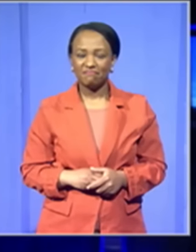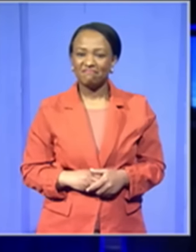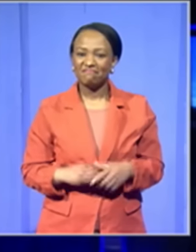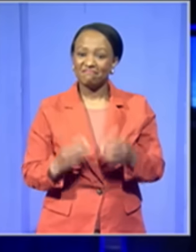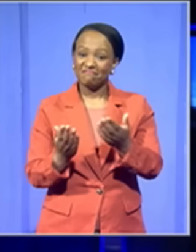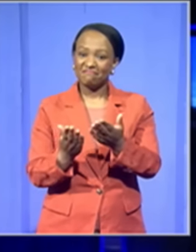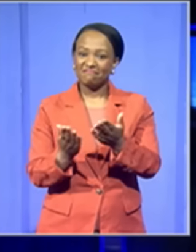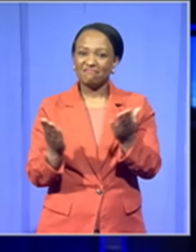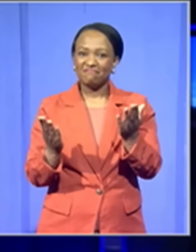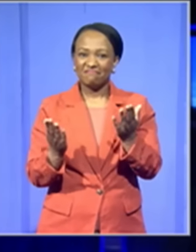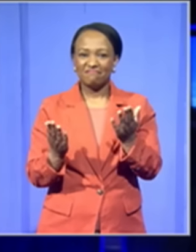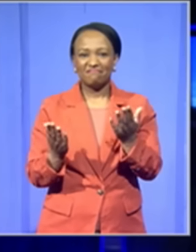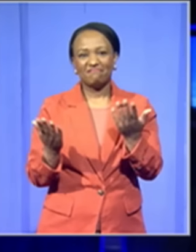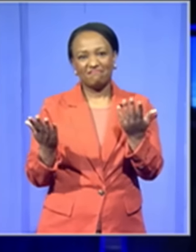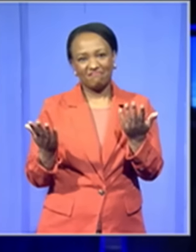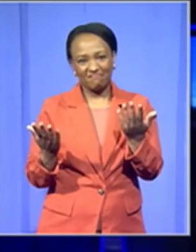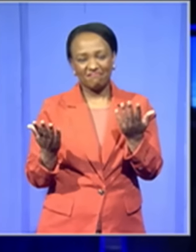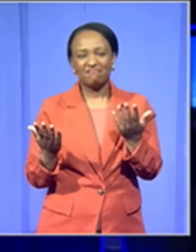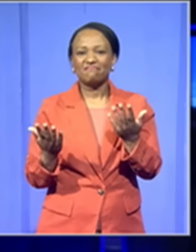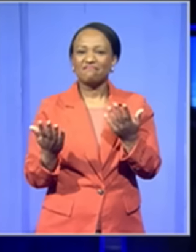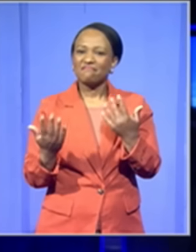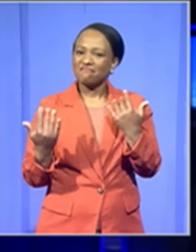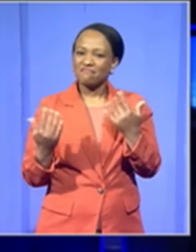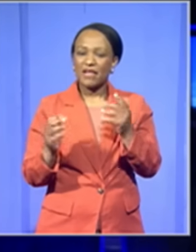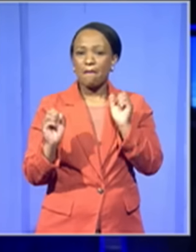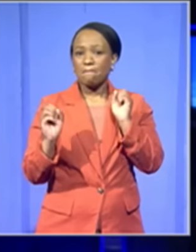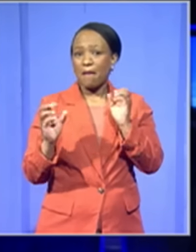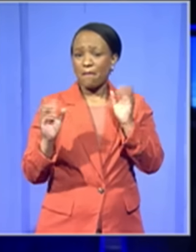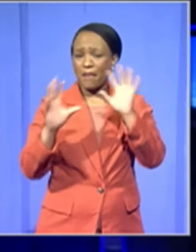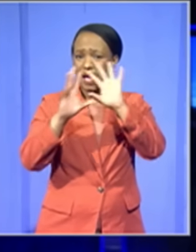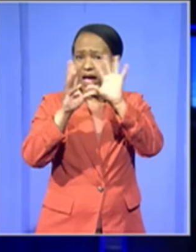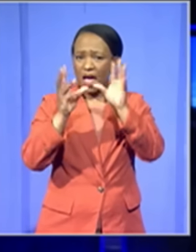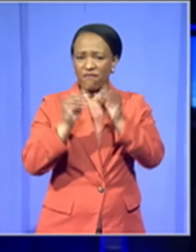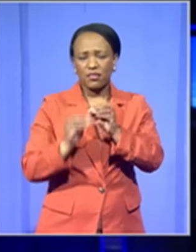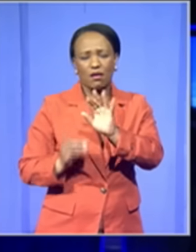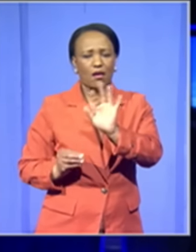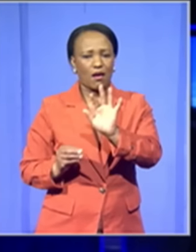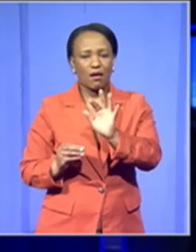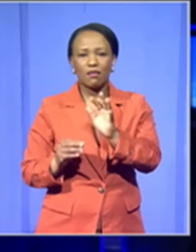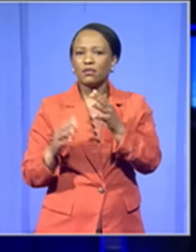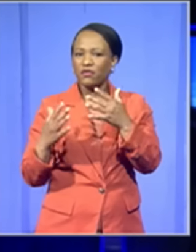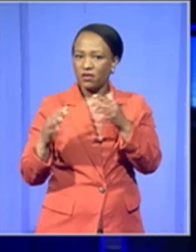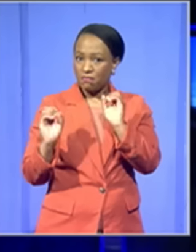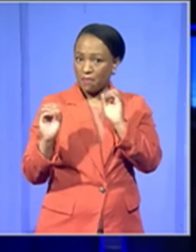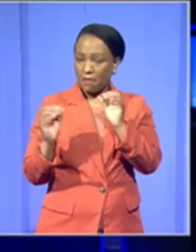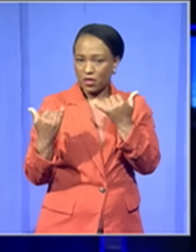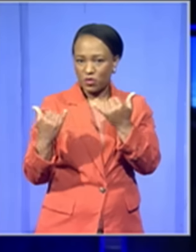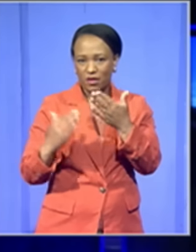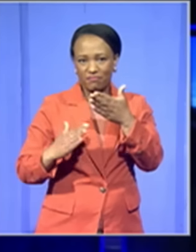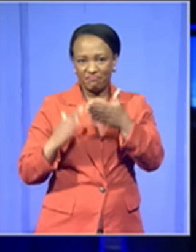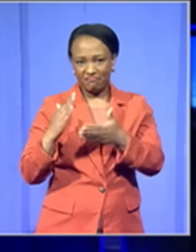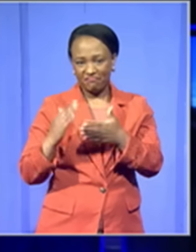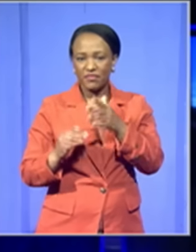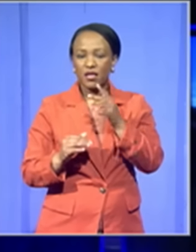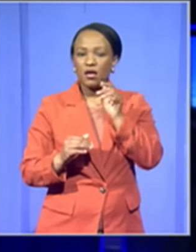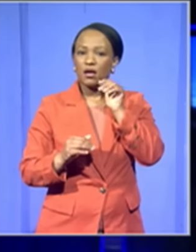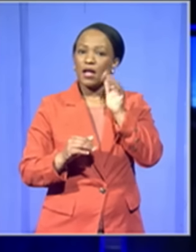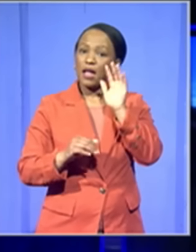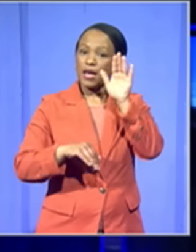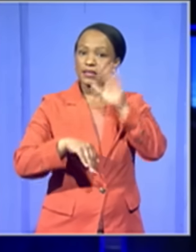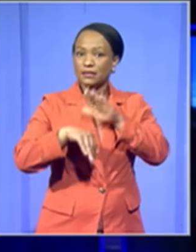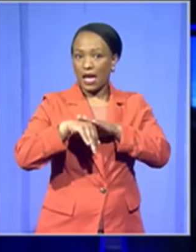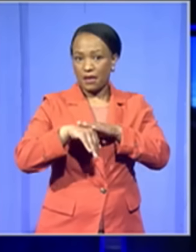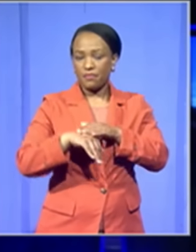Mohi e mona e sa tolokong e bolela jalo hore kgomo ha e ke se thepa yona kaofela re di entse ho lekane re tla bala go kopana le rena hape nakong e tlang